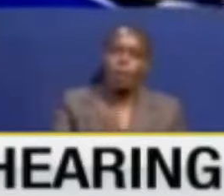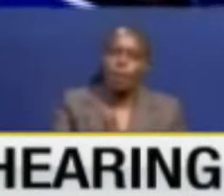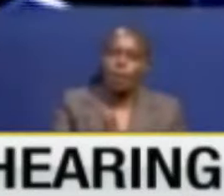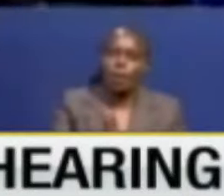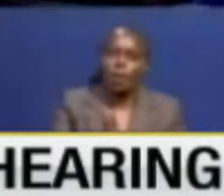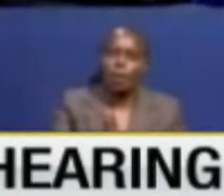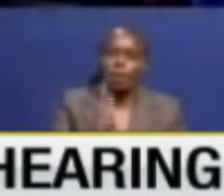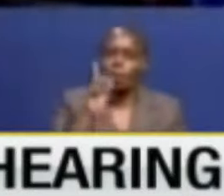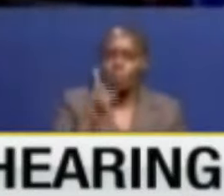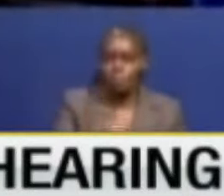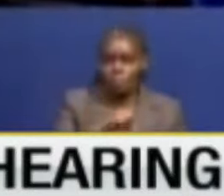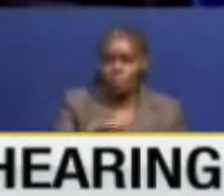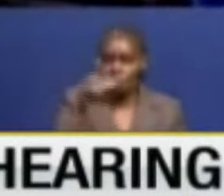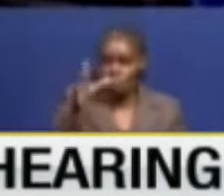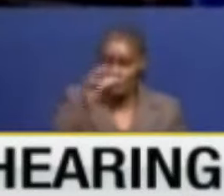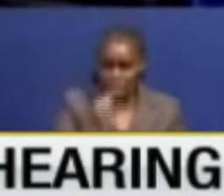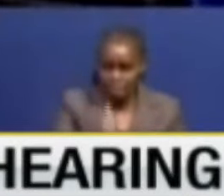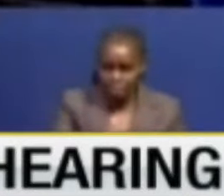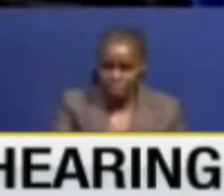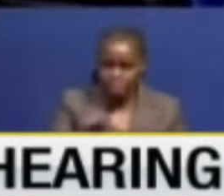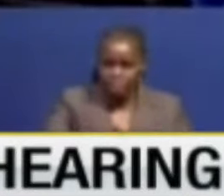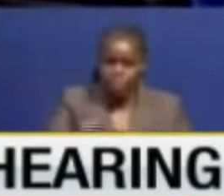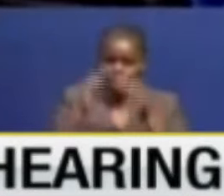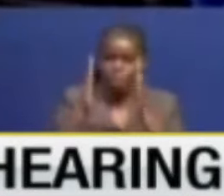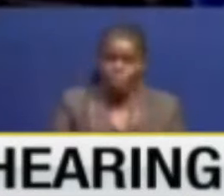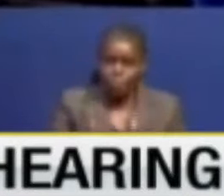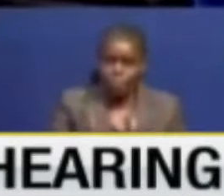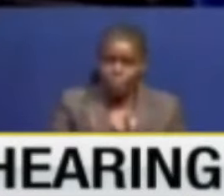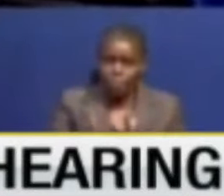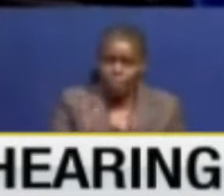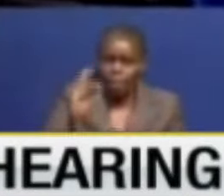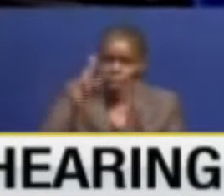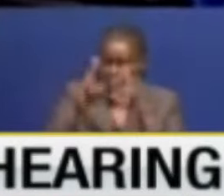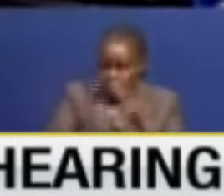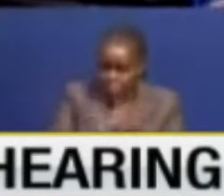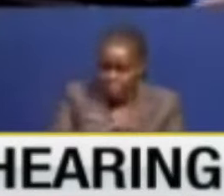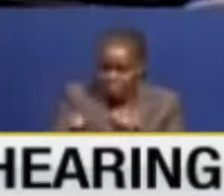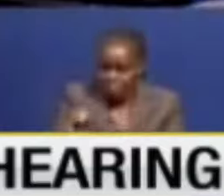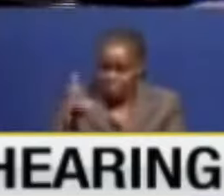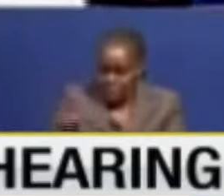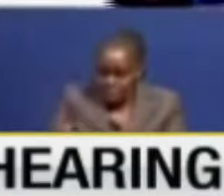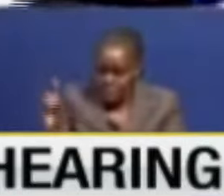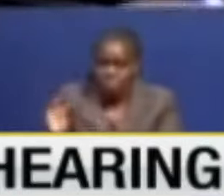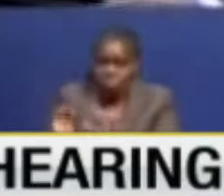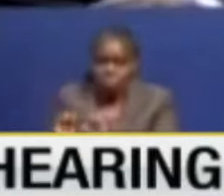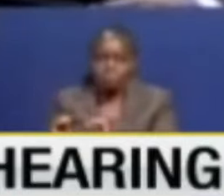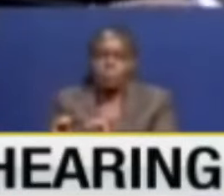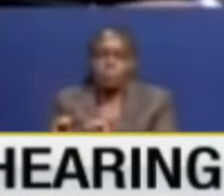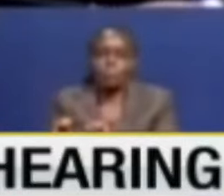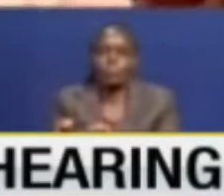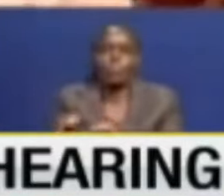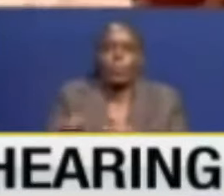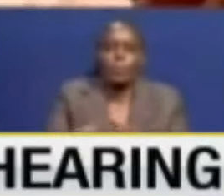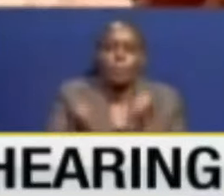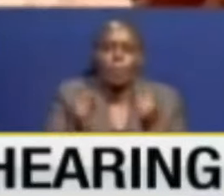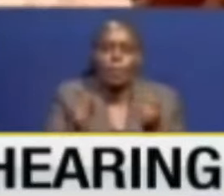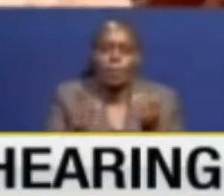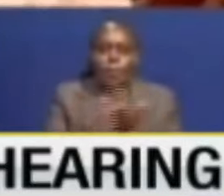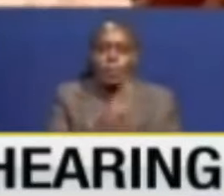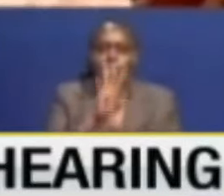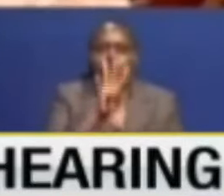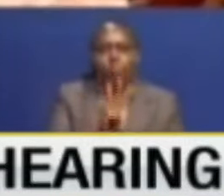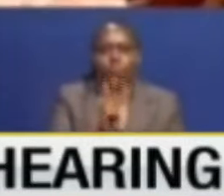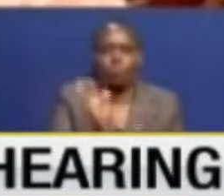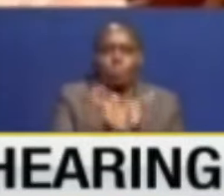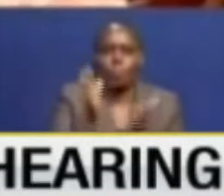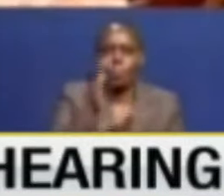or illegally appointing the said chairpersons without vetting and approval by the County Assembly, contrary to Section 4 of